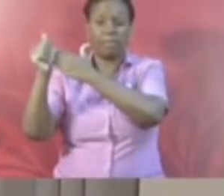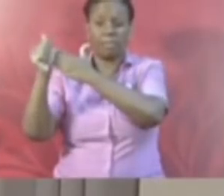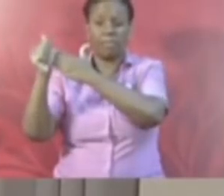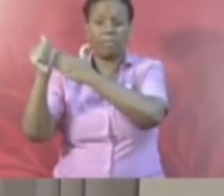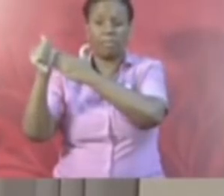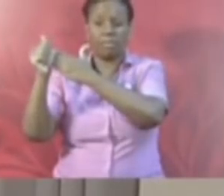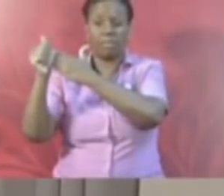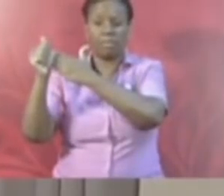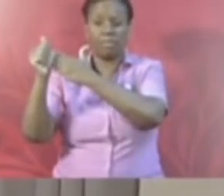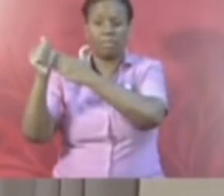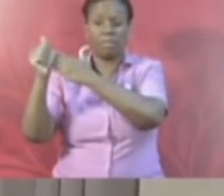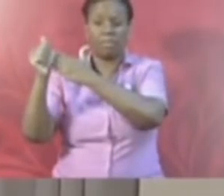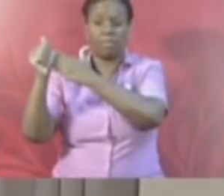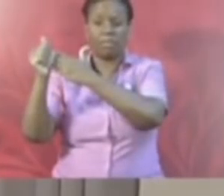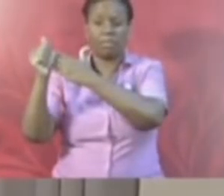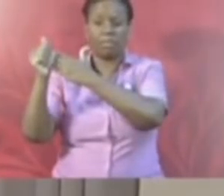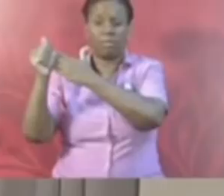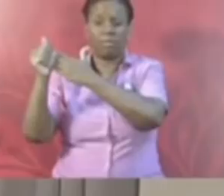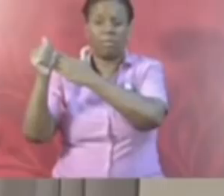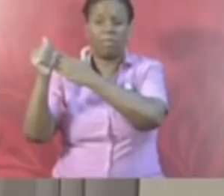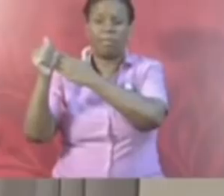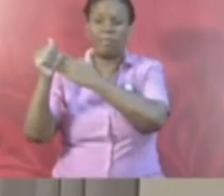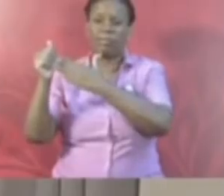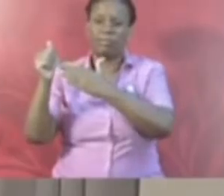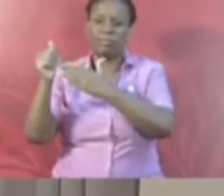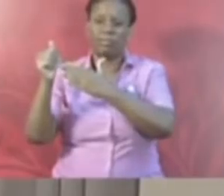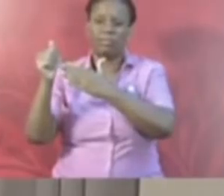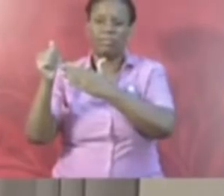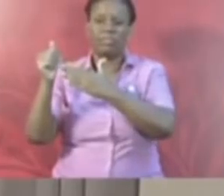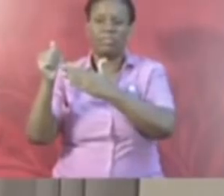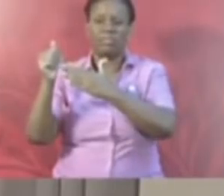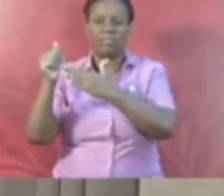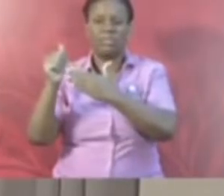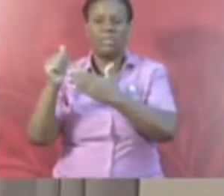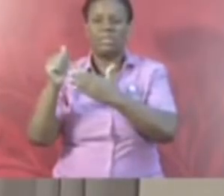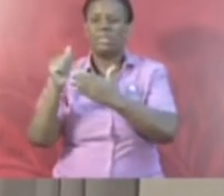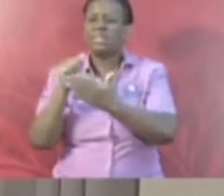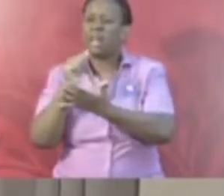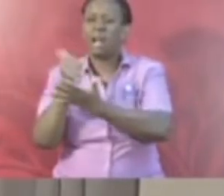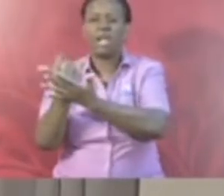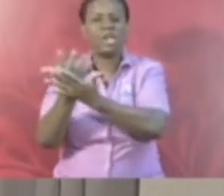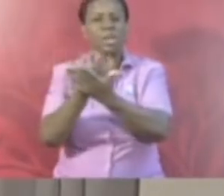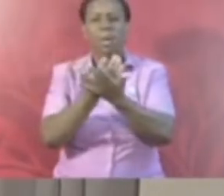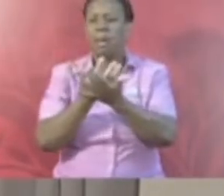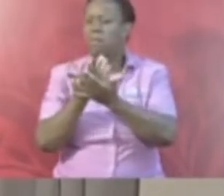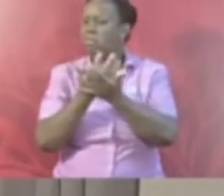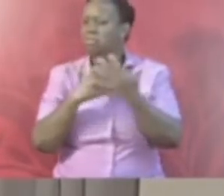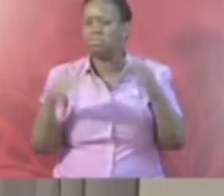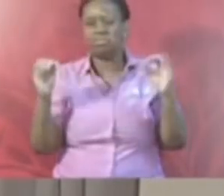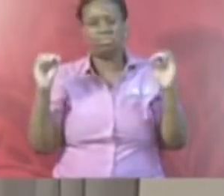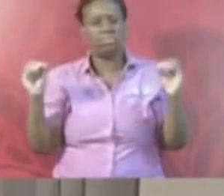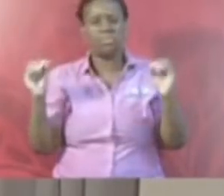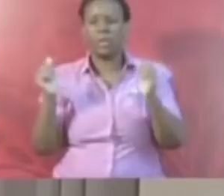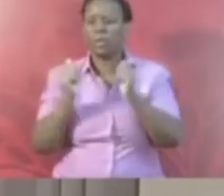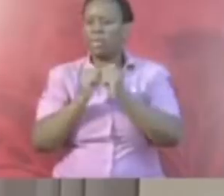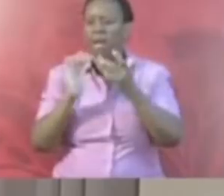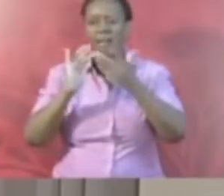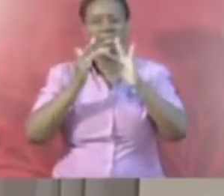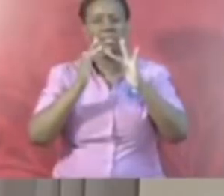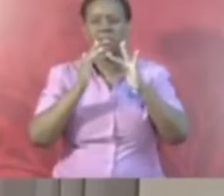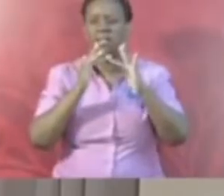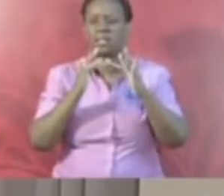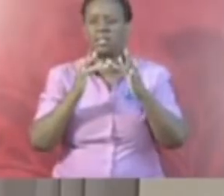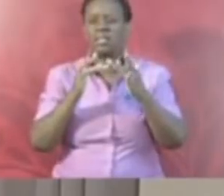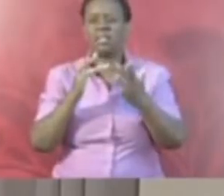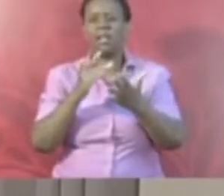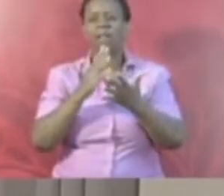a physical Diwali Nagar and in fact moving it to a virtual platform. The reason why, in my view,